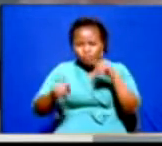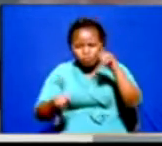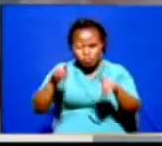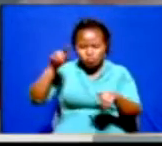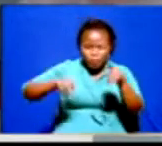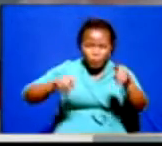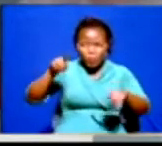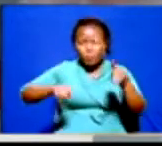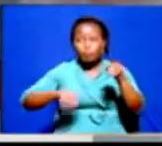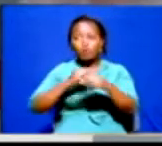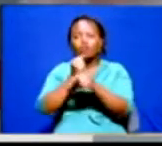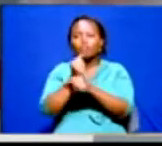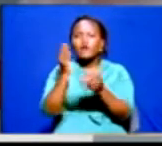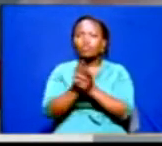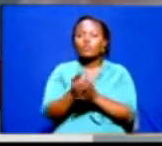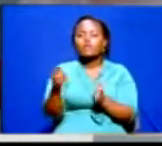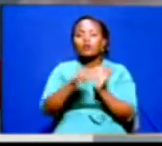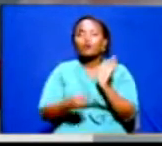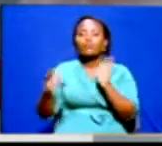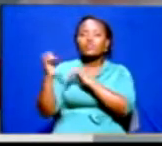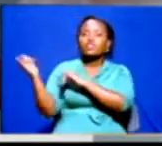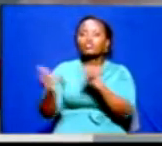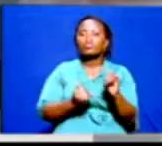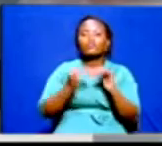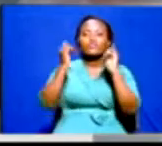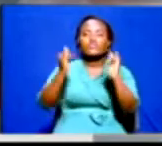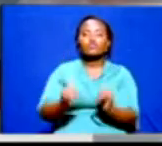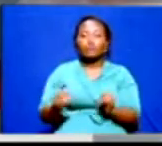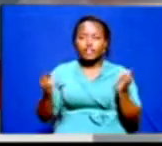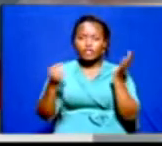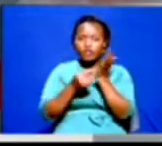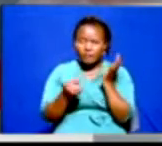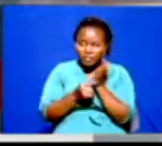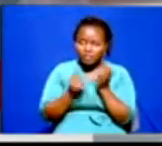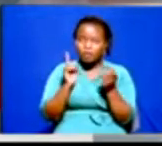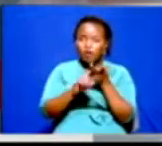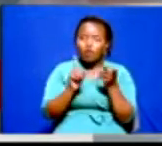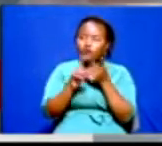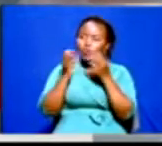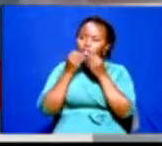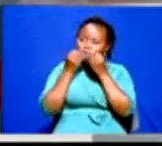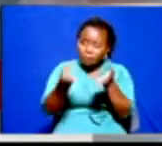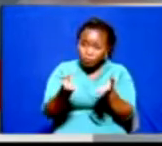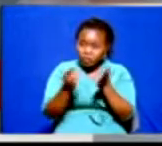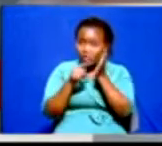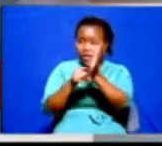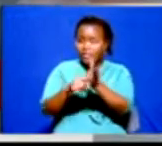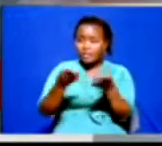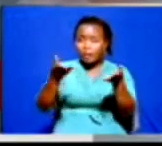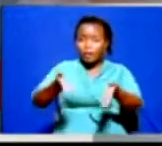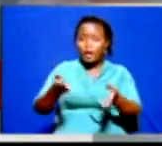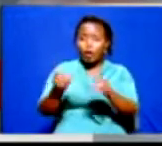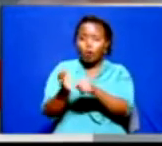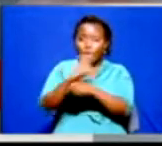we put in new technology that has come in, new information that has come in. Like now, COVID is already part of